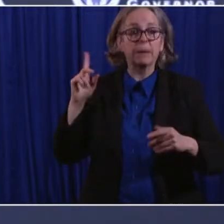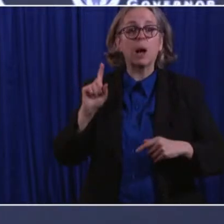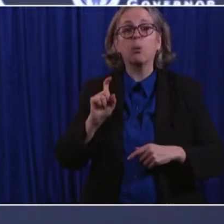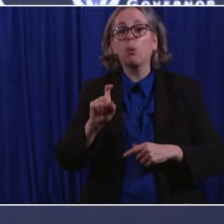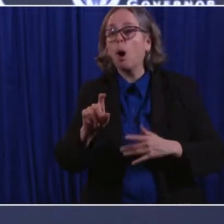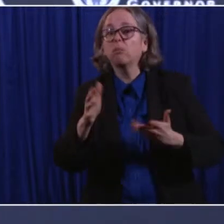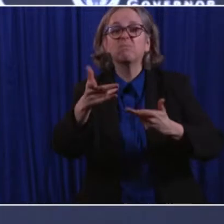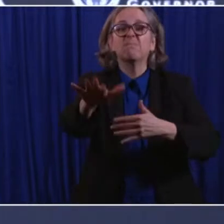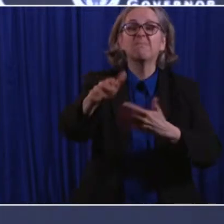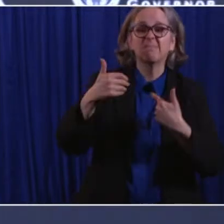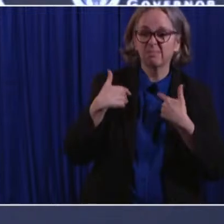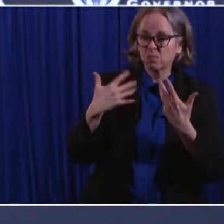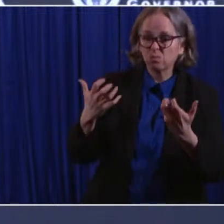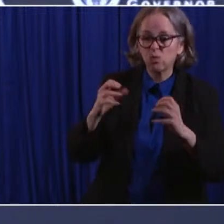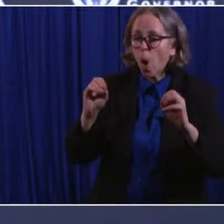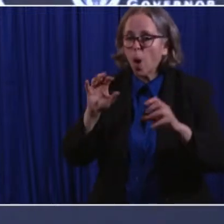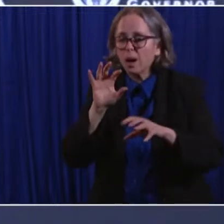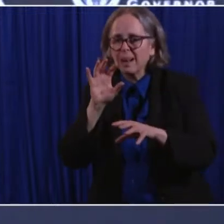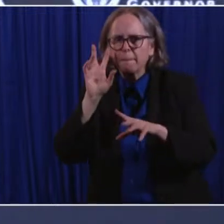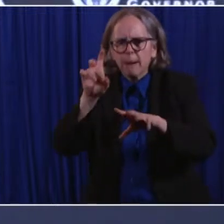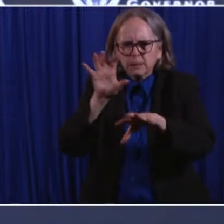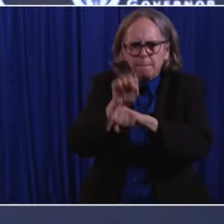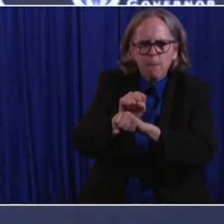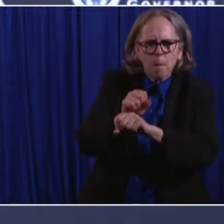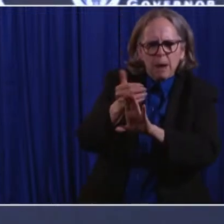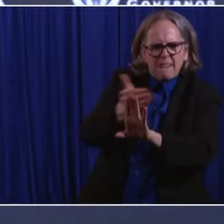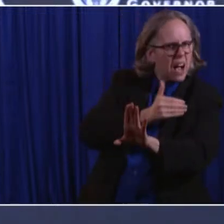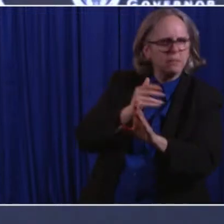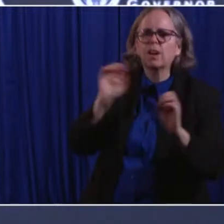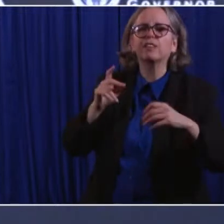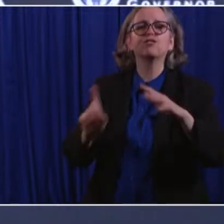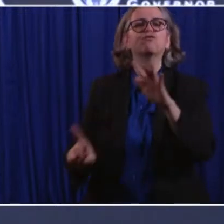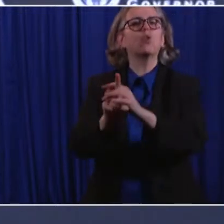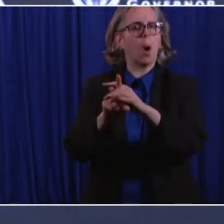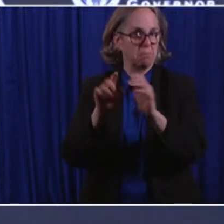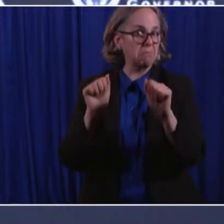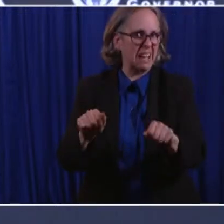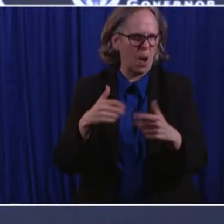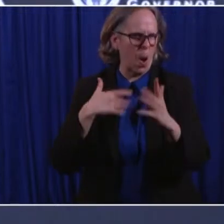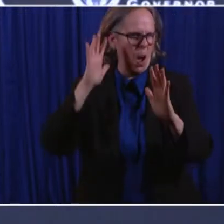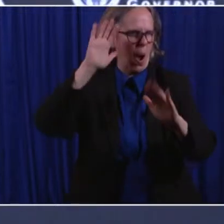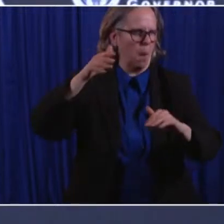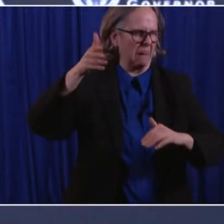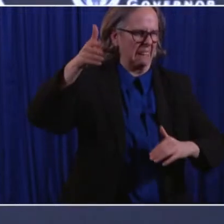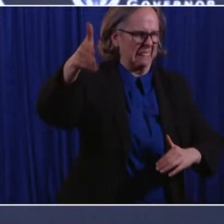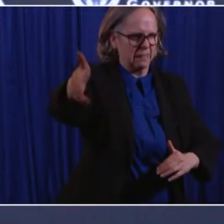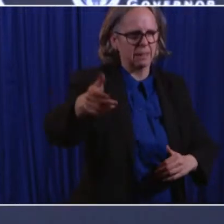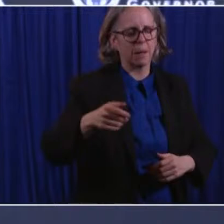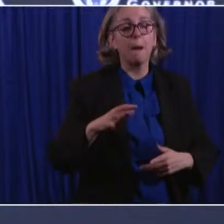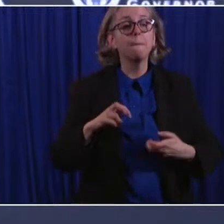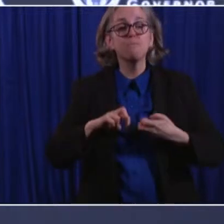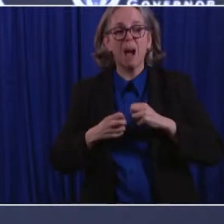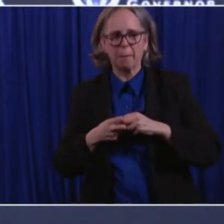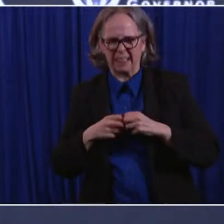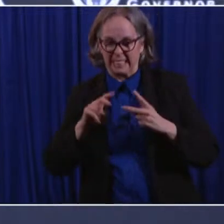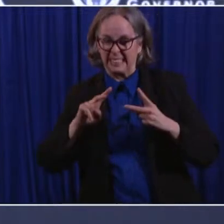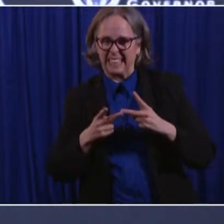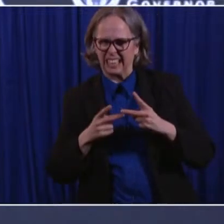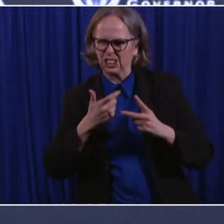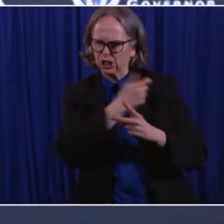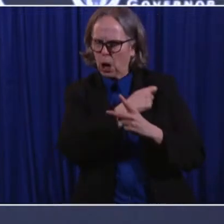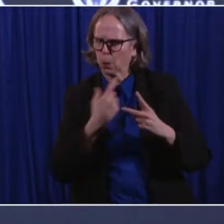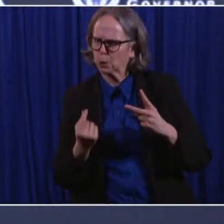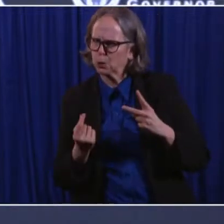vaccination. Now, it poses a challenge for the second dose, and we got to figure that out. Now, if you've got Johnson & Johnson,